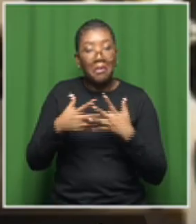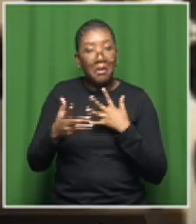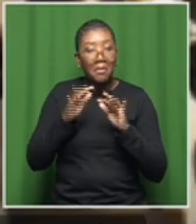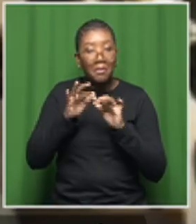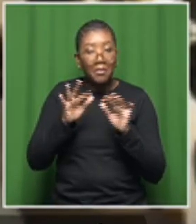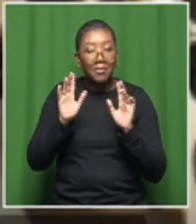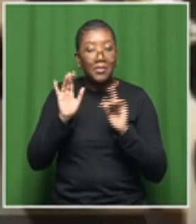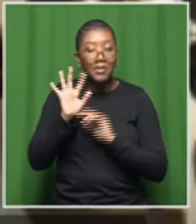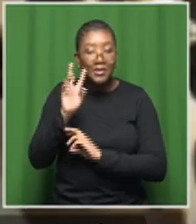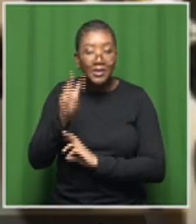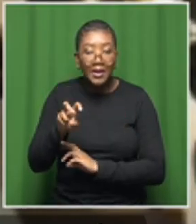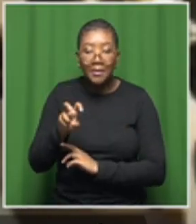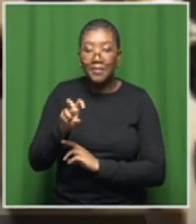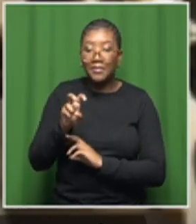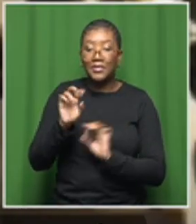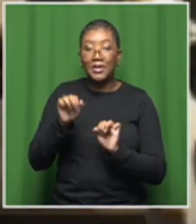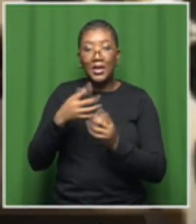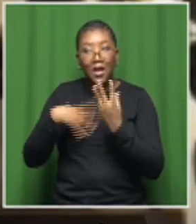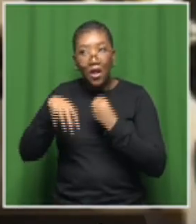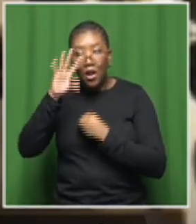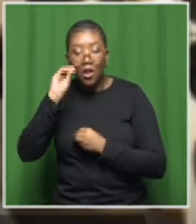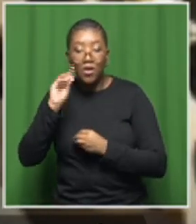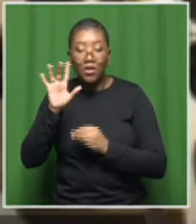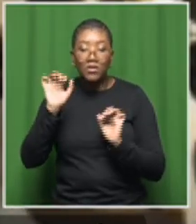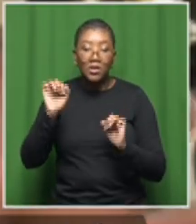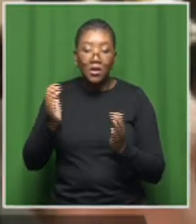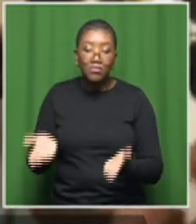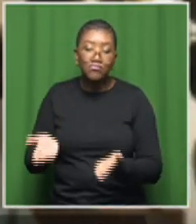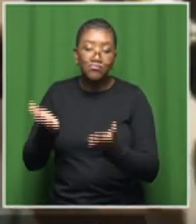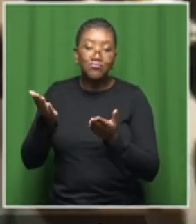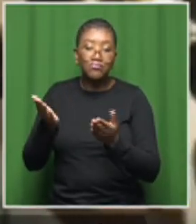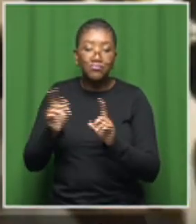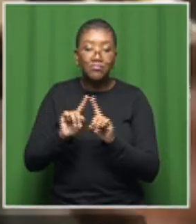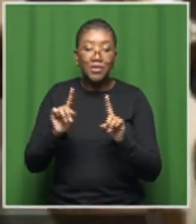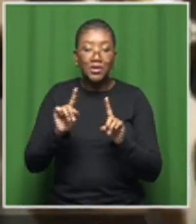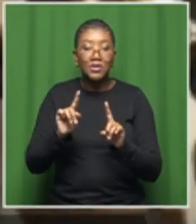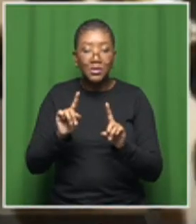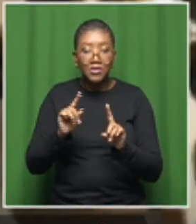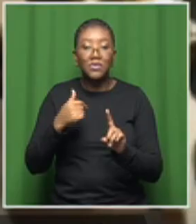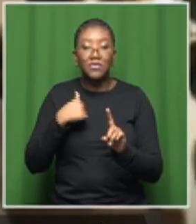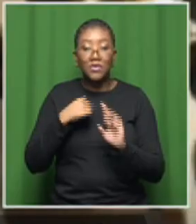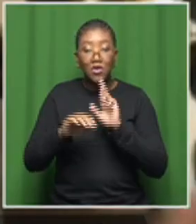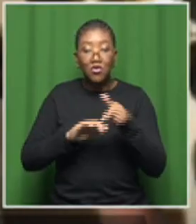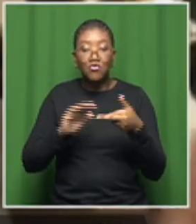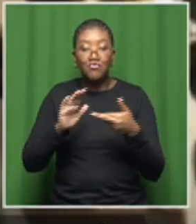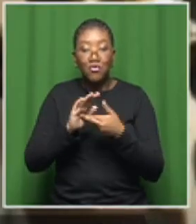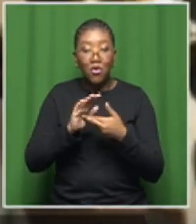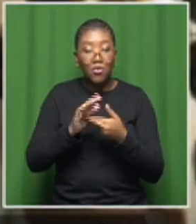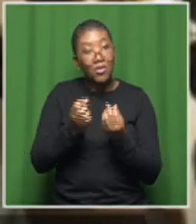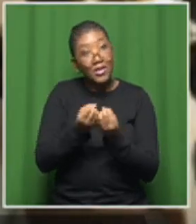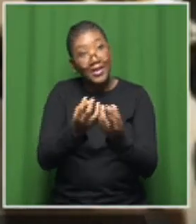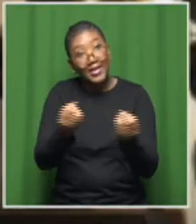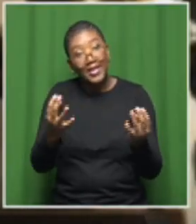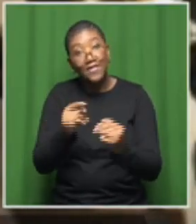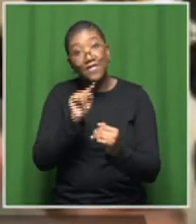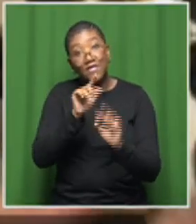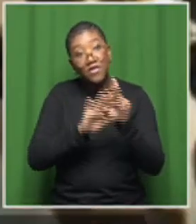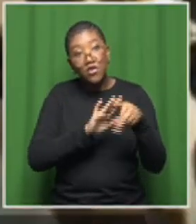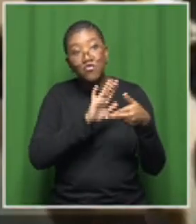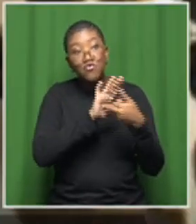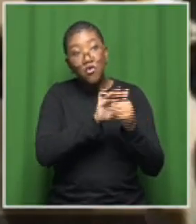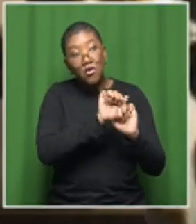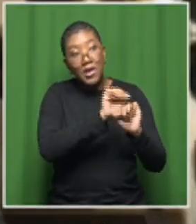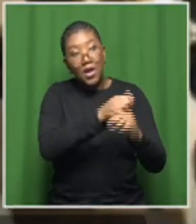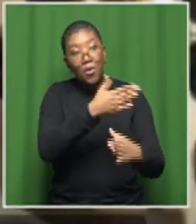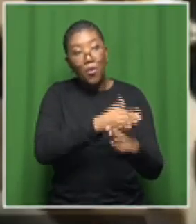in the areas that they want to learn in. So we don't allocate people roles. We give people the opportunity to say, hey, I want